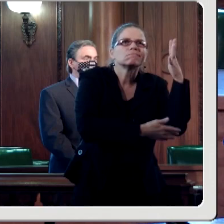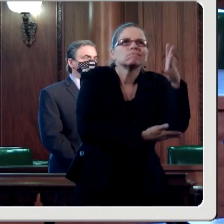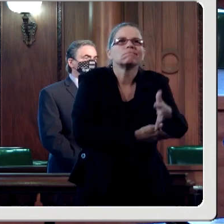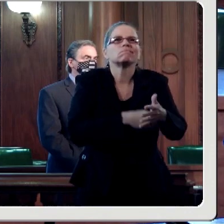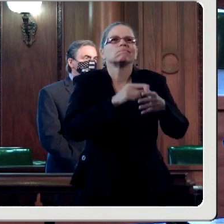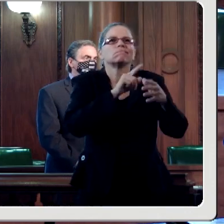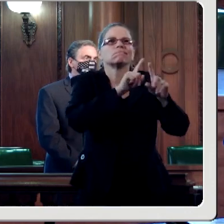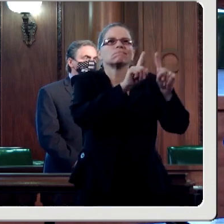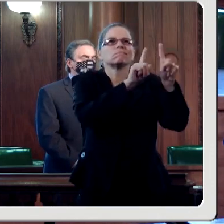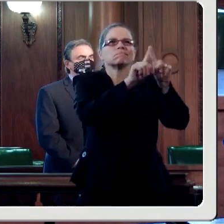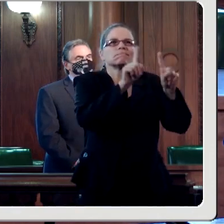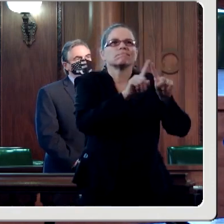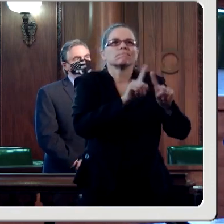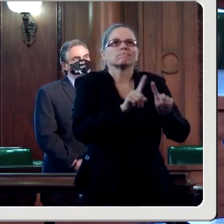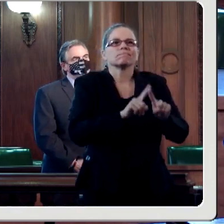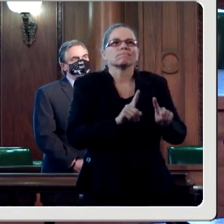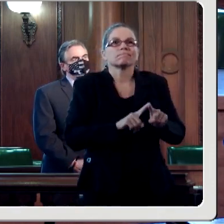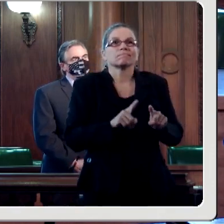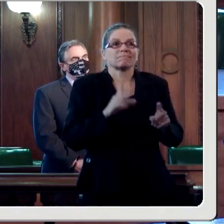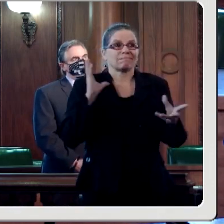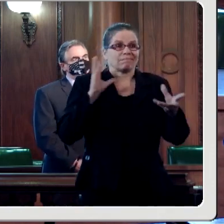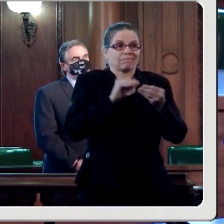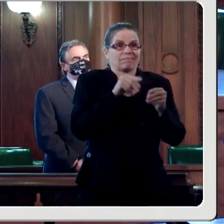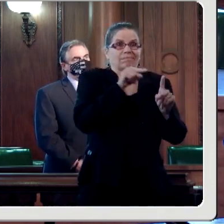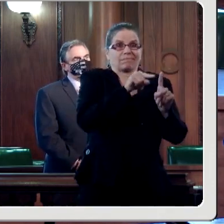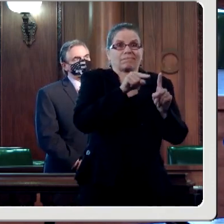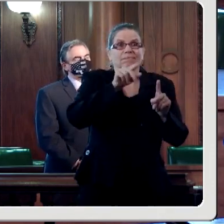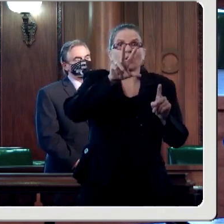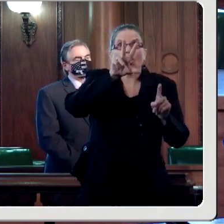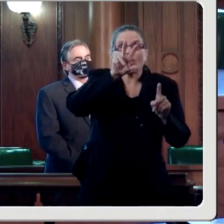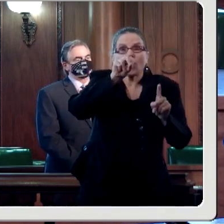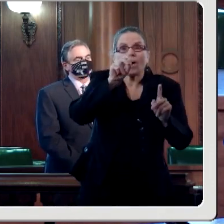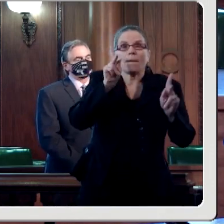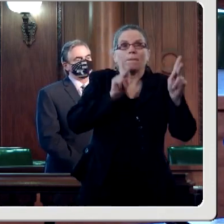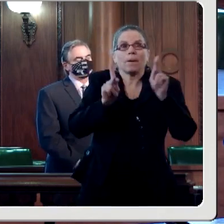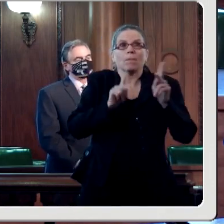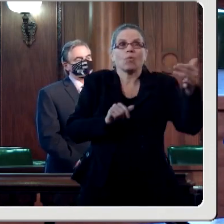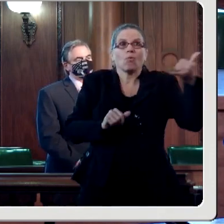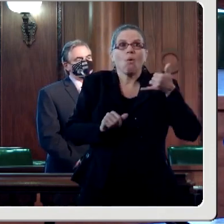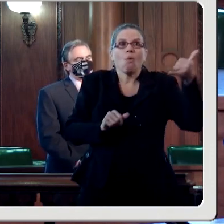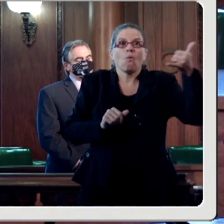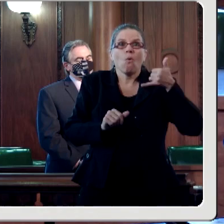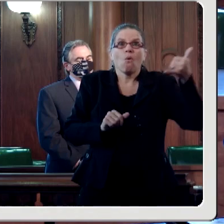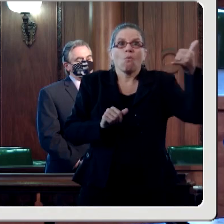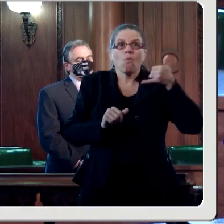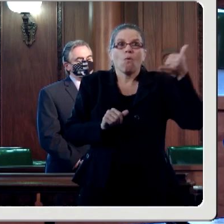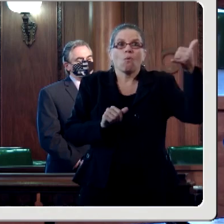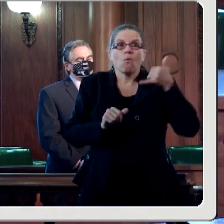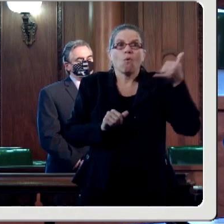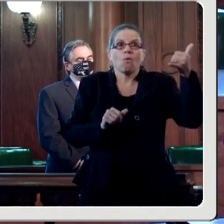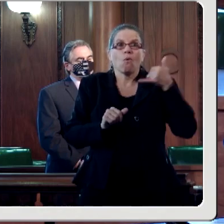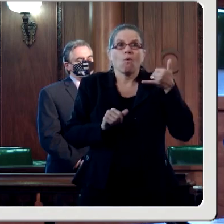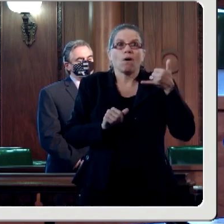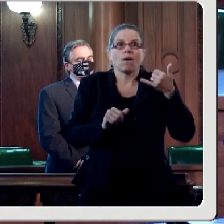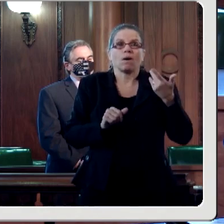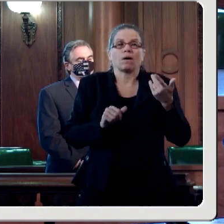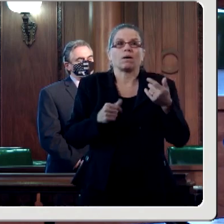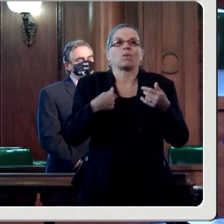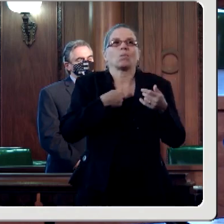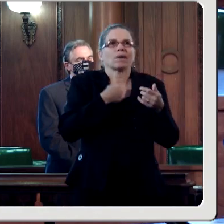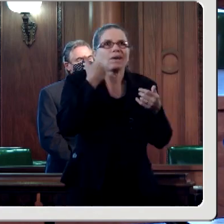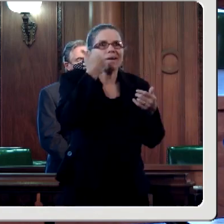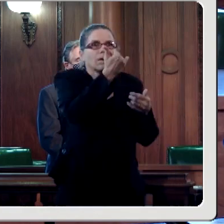the weekend. If you have a tree that has not been addressed, please call 311 so that can be documented. We want to wrap the